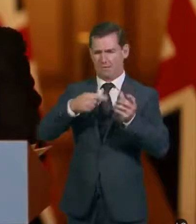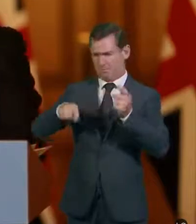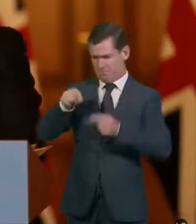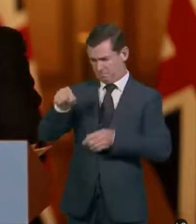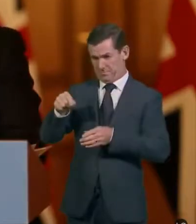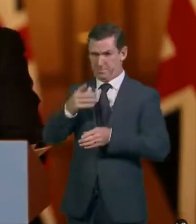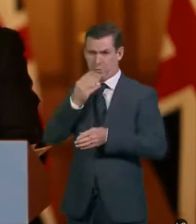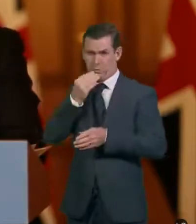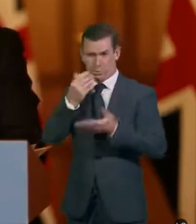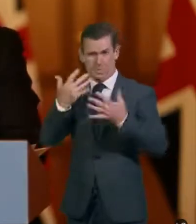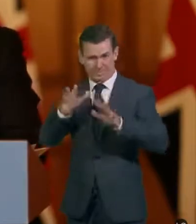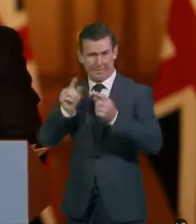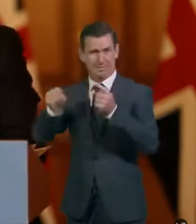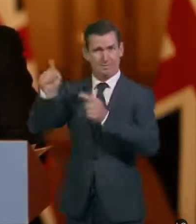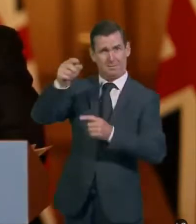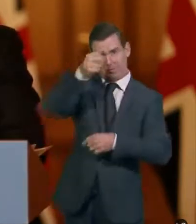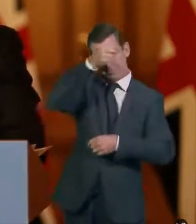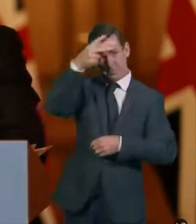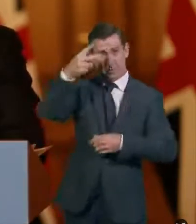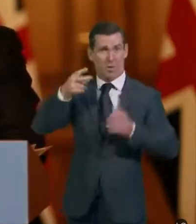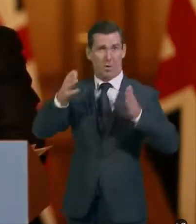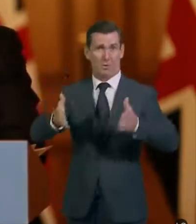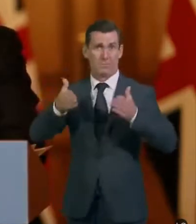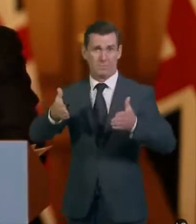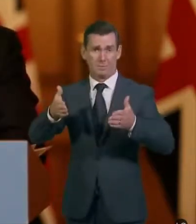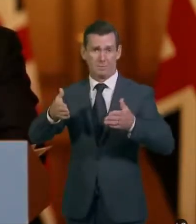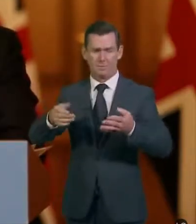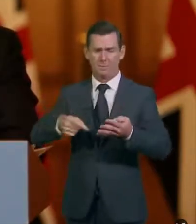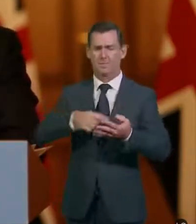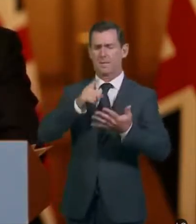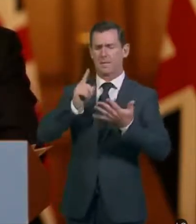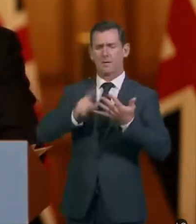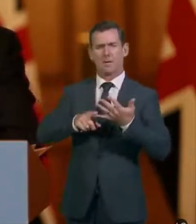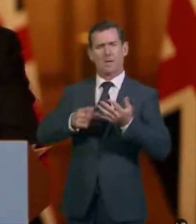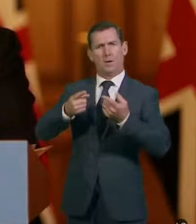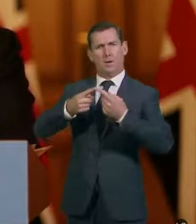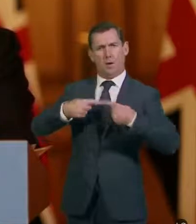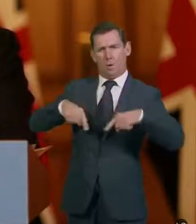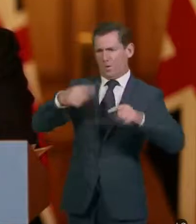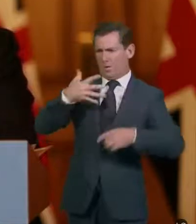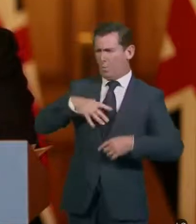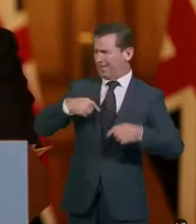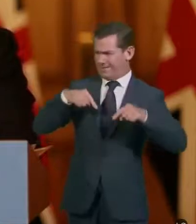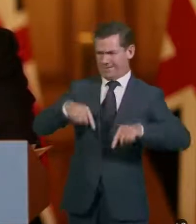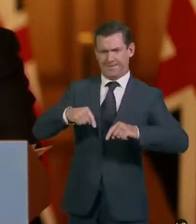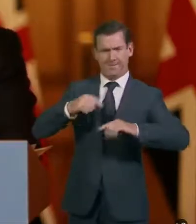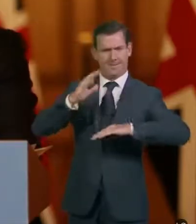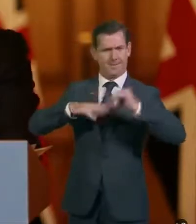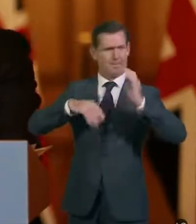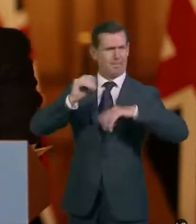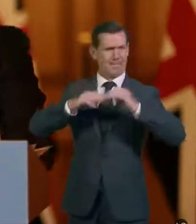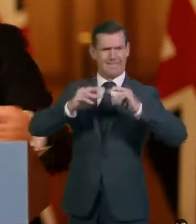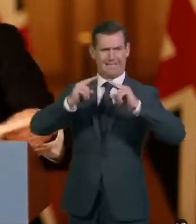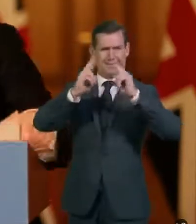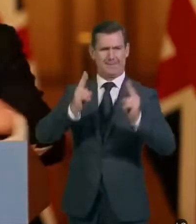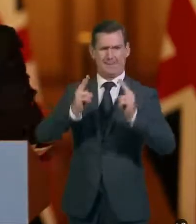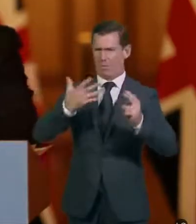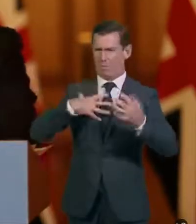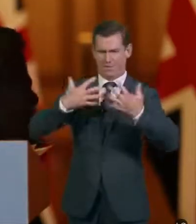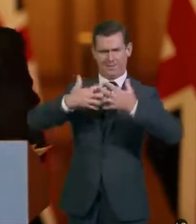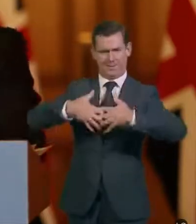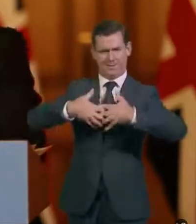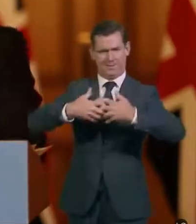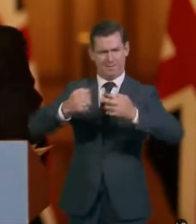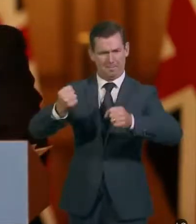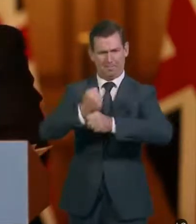the infrastructure for domestic manufacture of these tests, ensuring that Britain has the ability to produce millions of fast